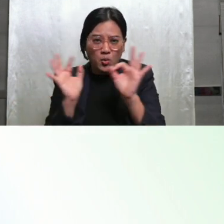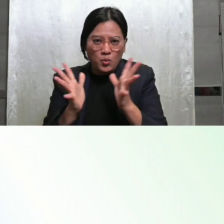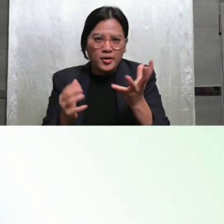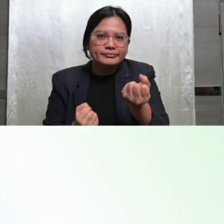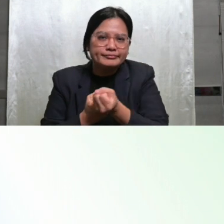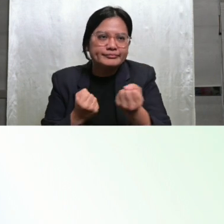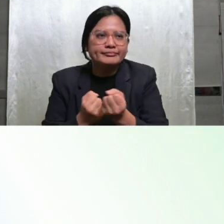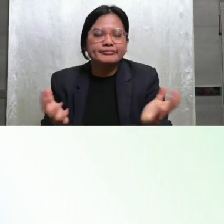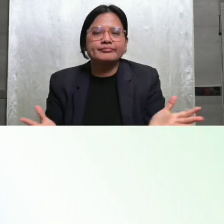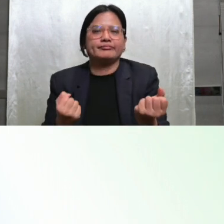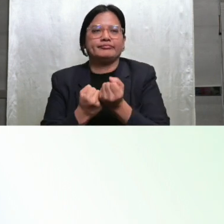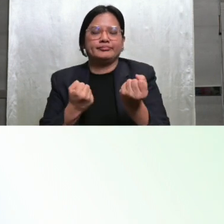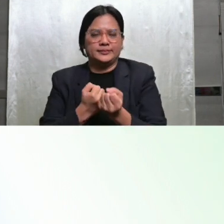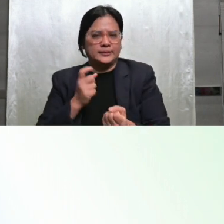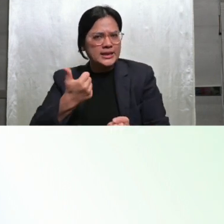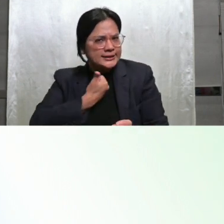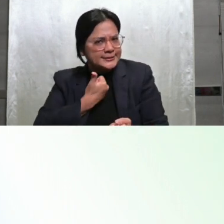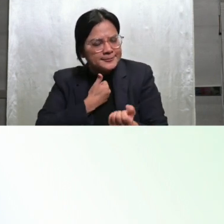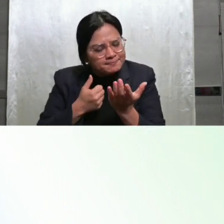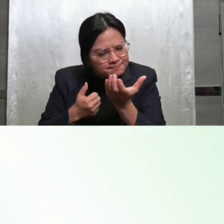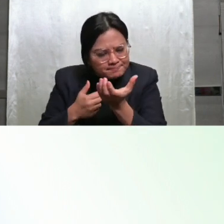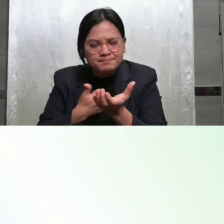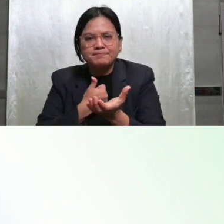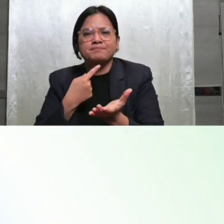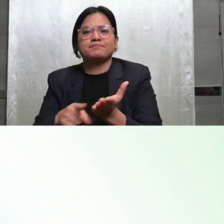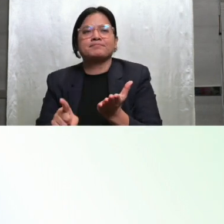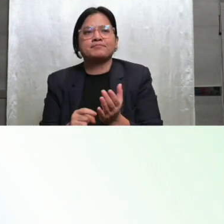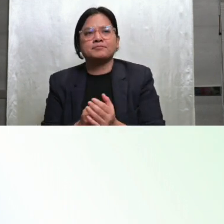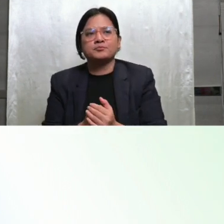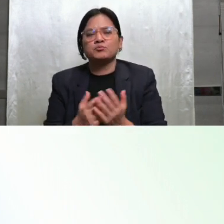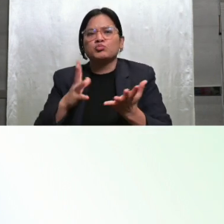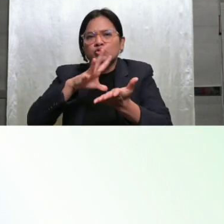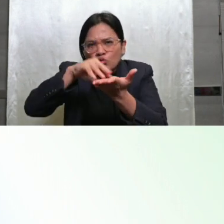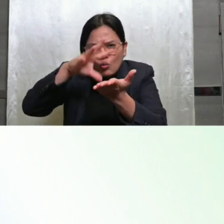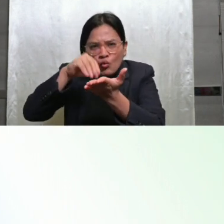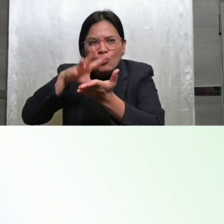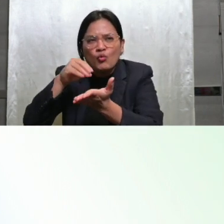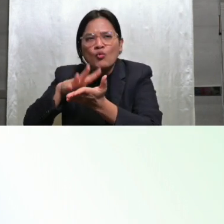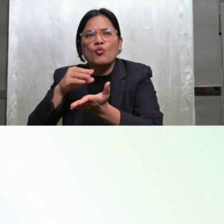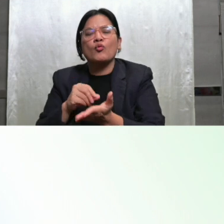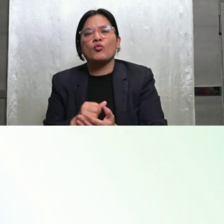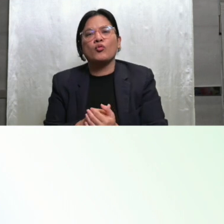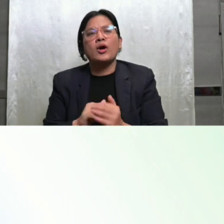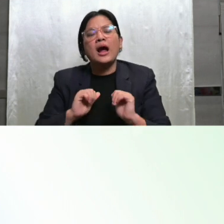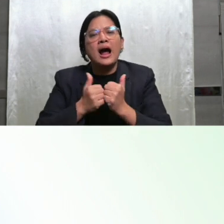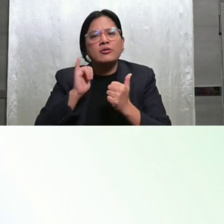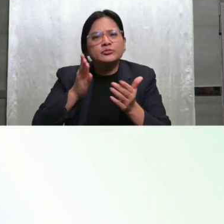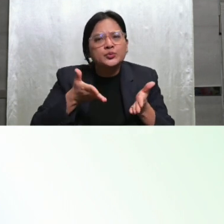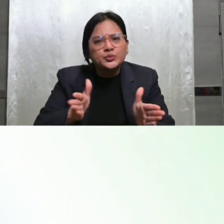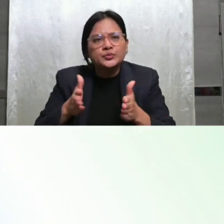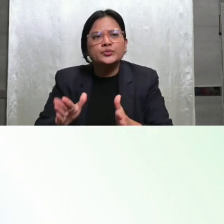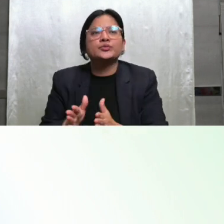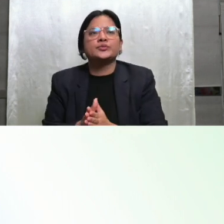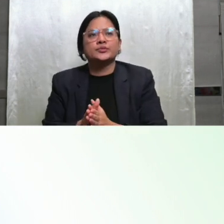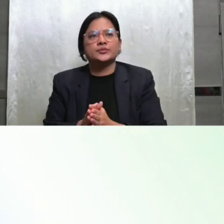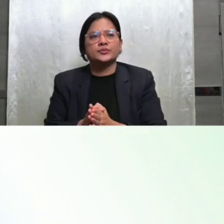that is a core skills development program. And our whole structure and the technology and the